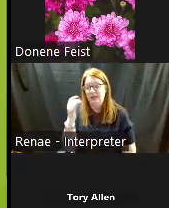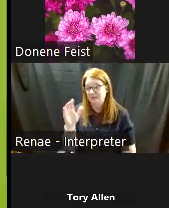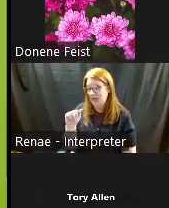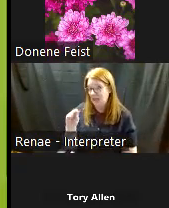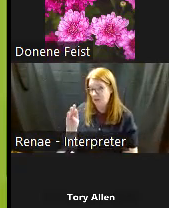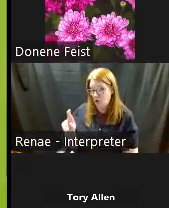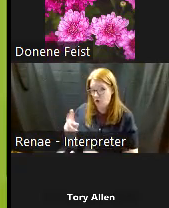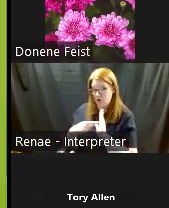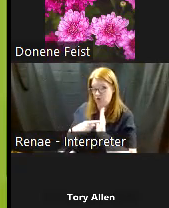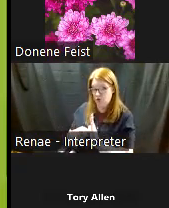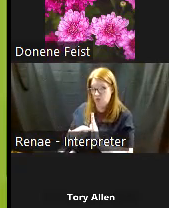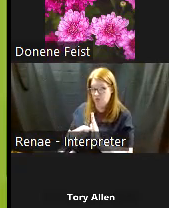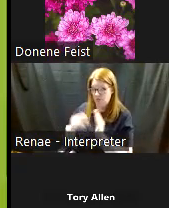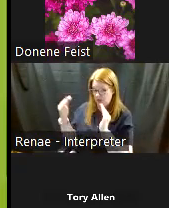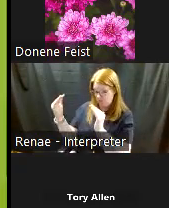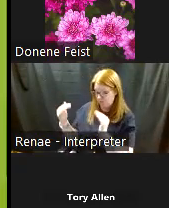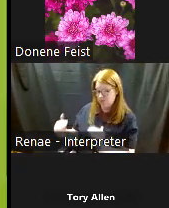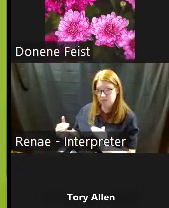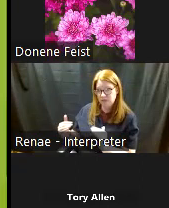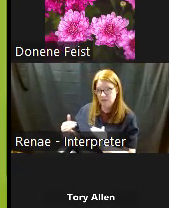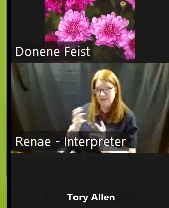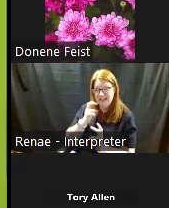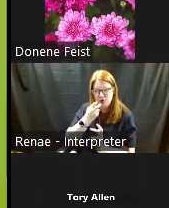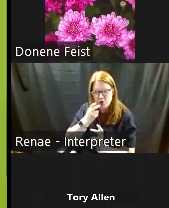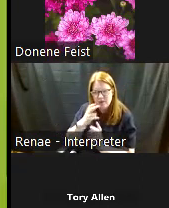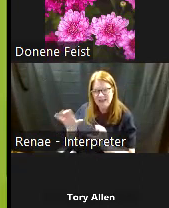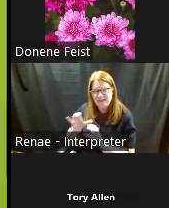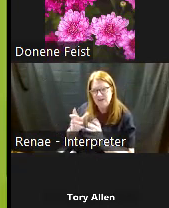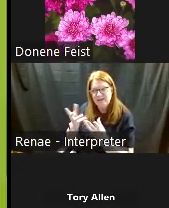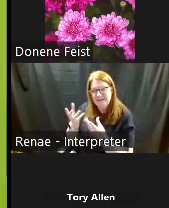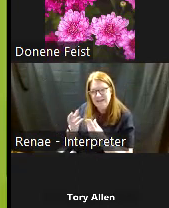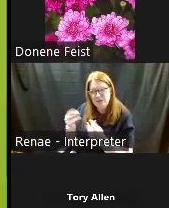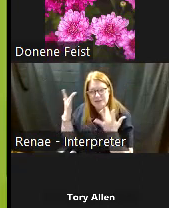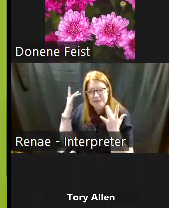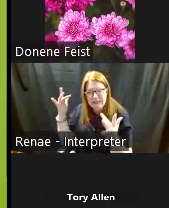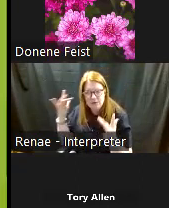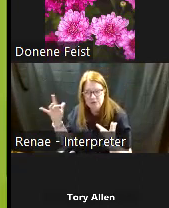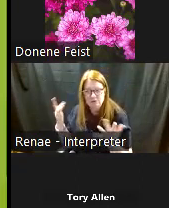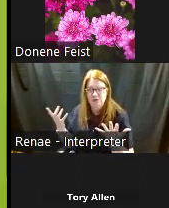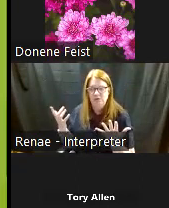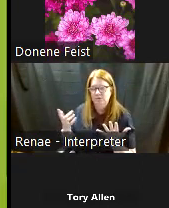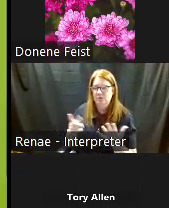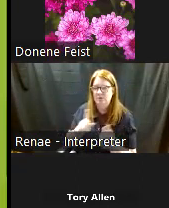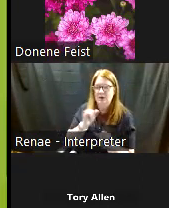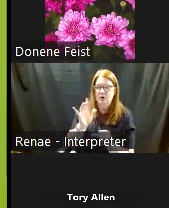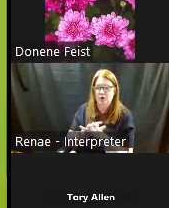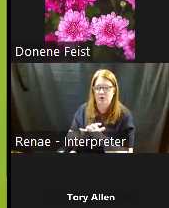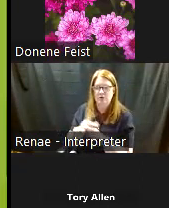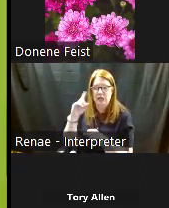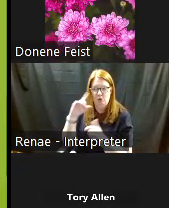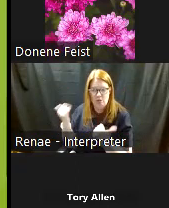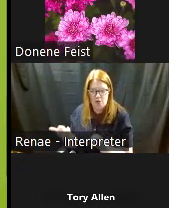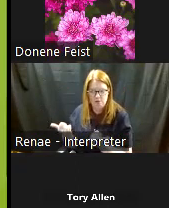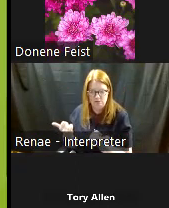demonstrating less neural activity to those quiet sounds or softer sounds, we would be confirming a hearing difference or a hearing